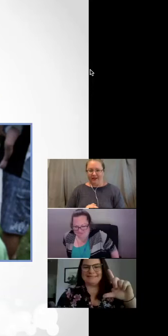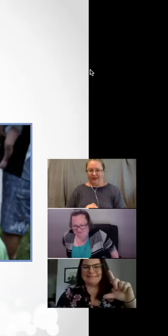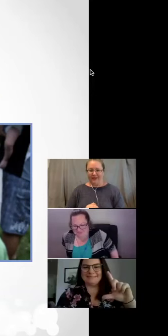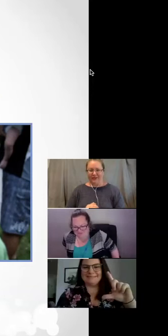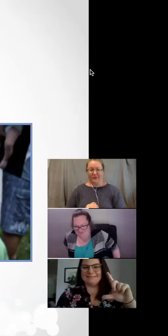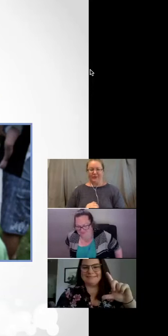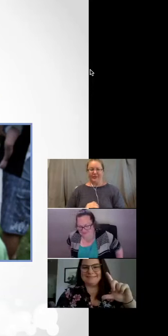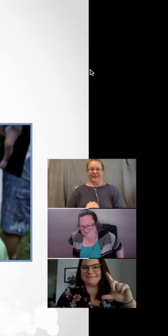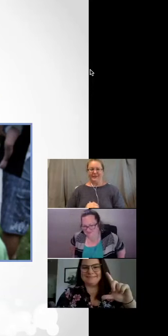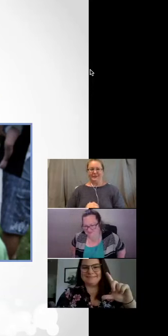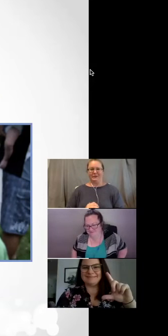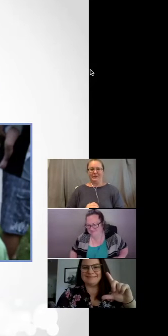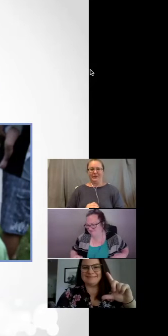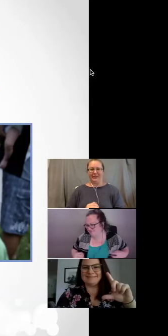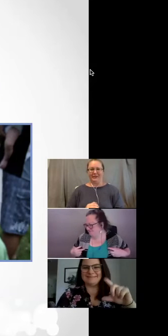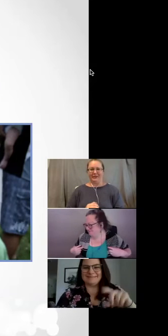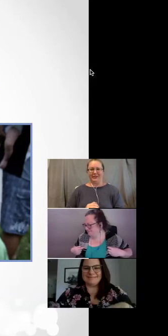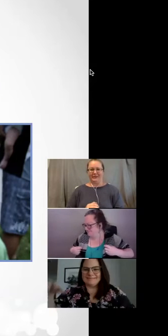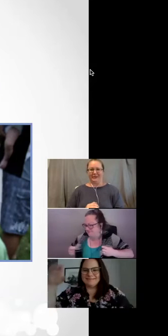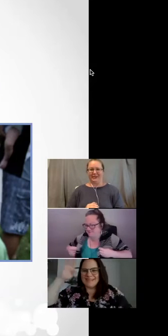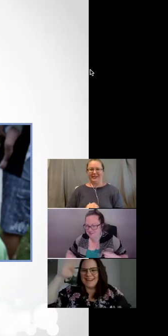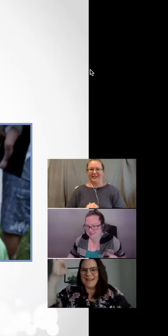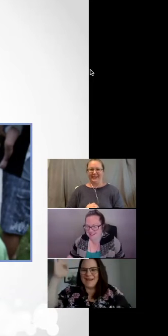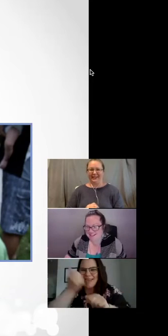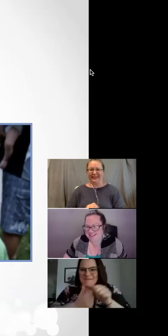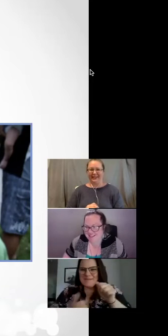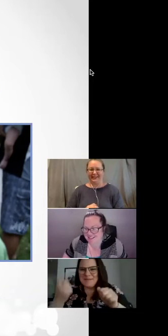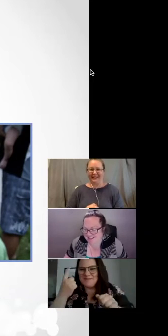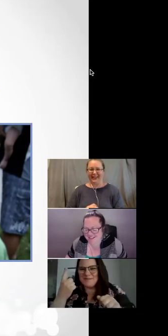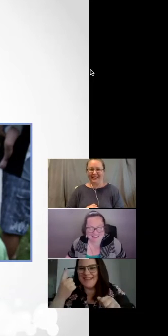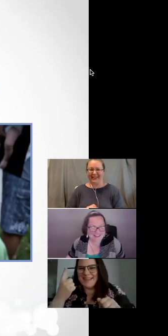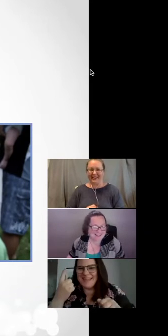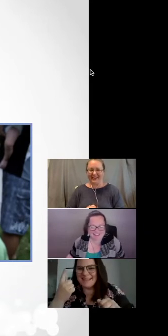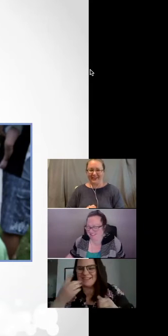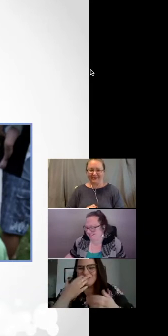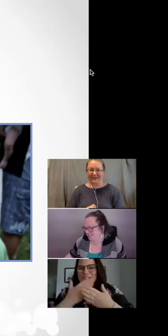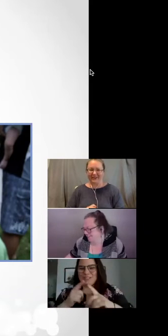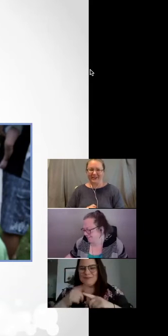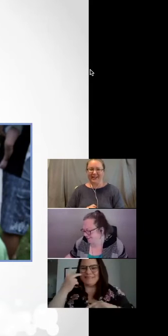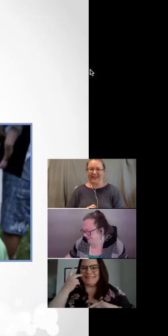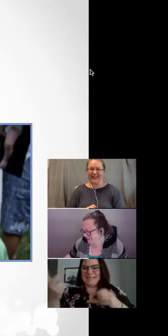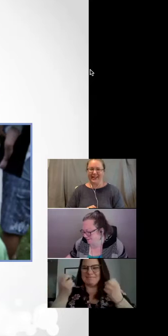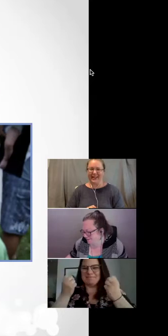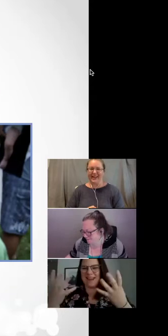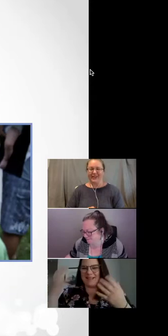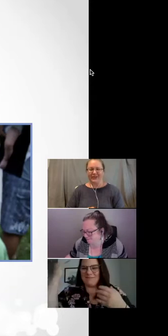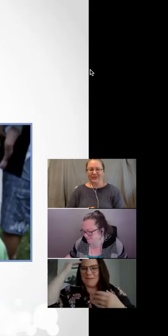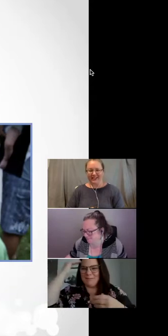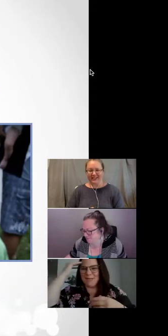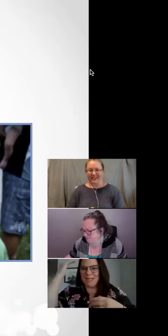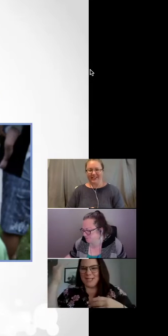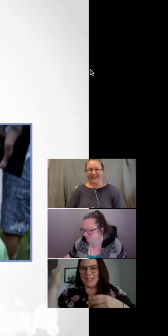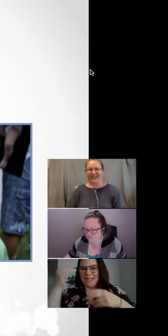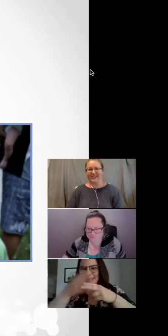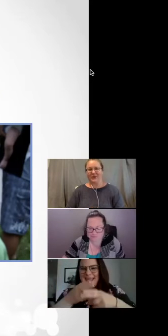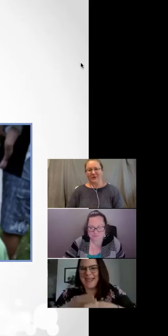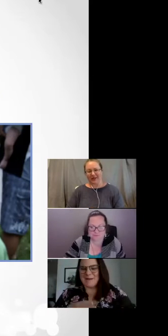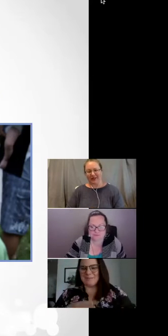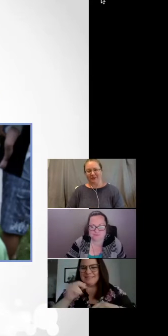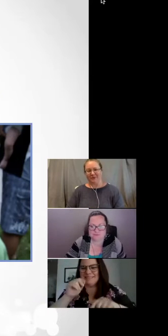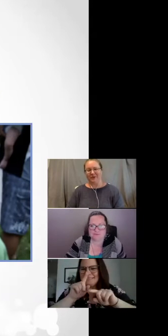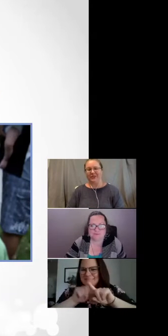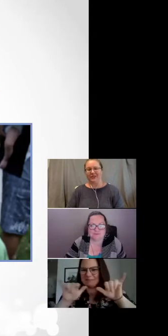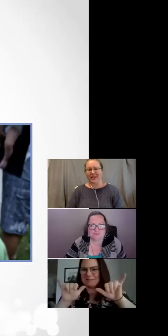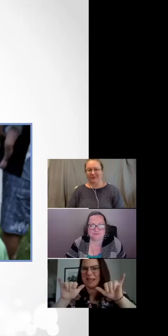All right. Whew, that was much bigger than I expected it to be. Okay. Hello, everyone. Great to see so